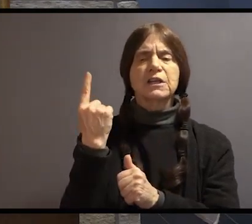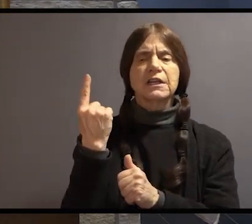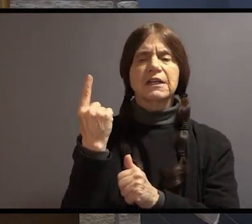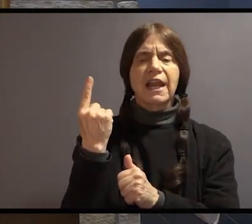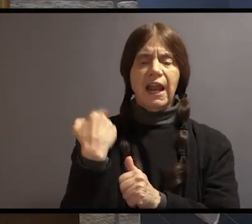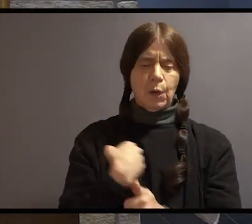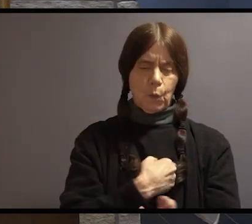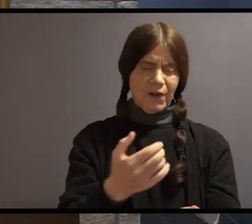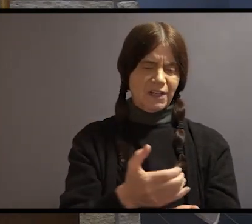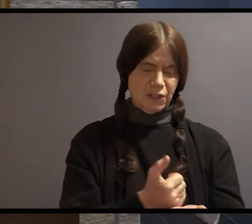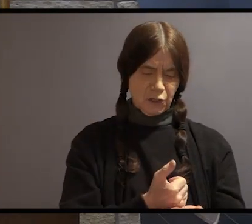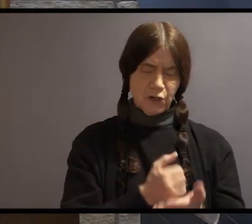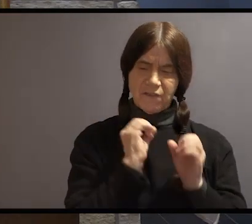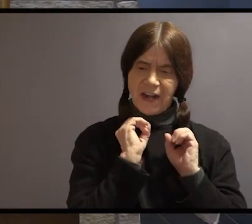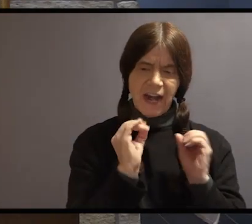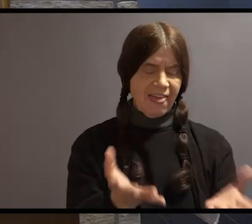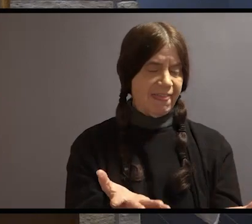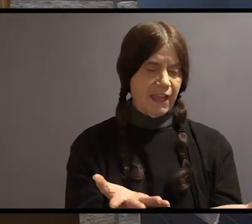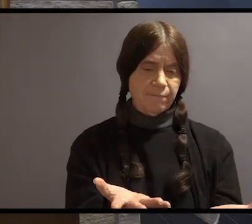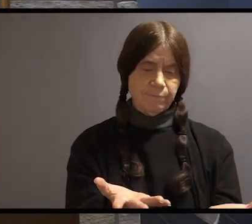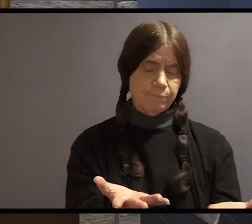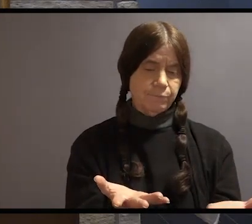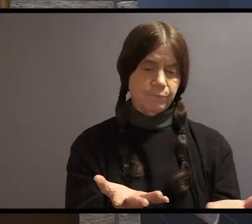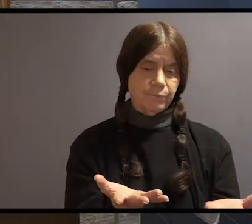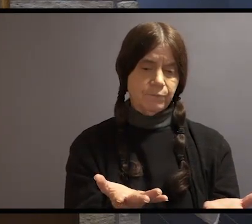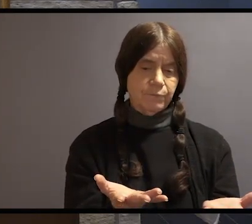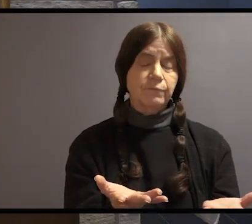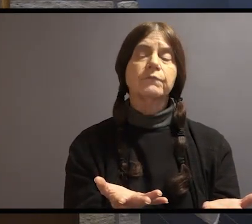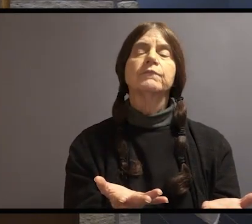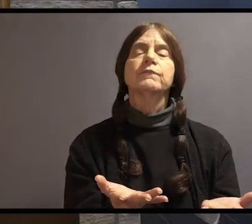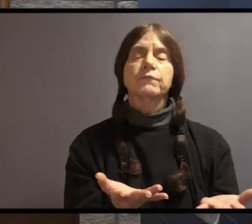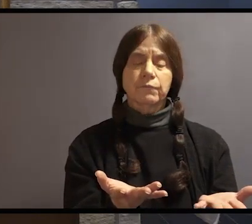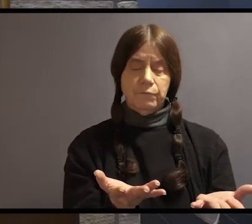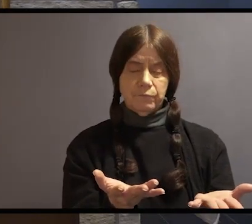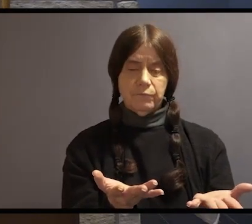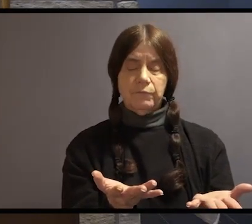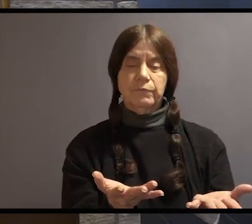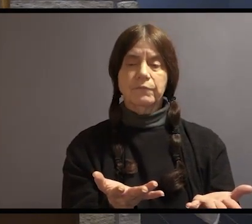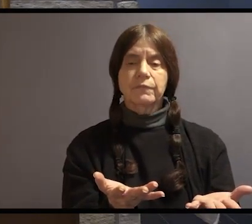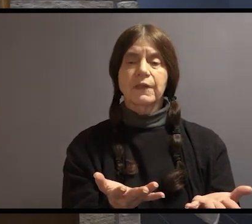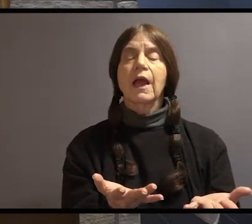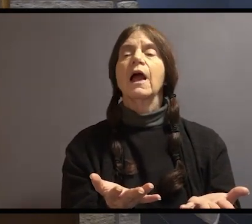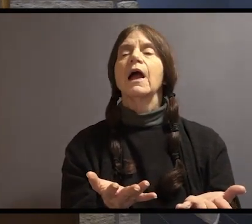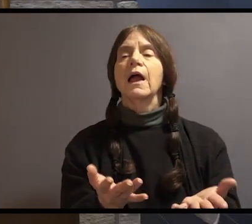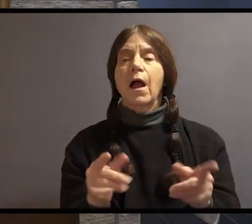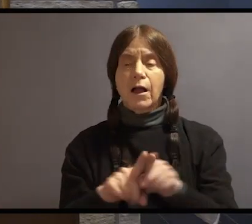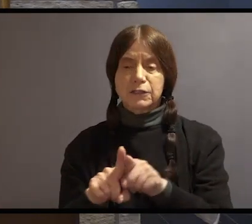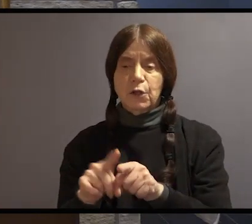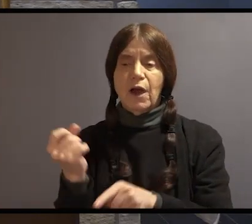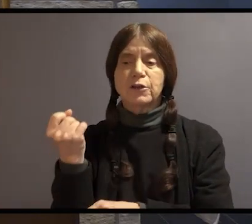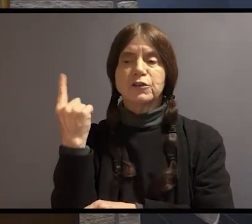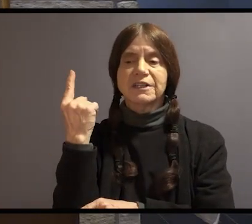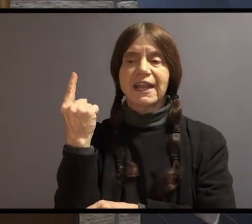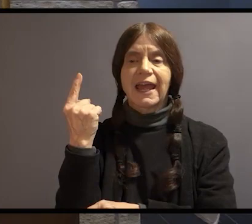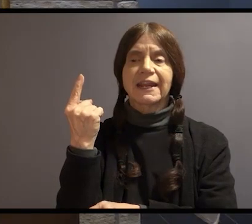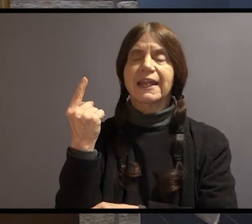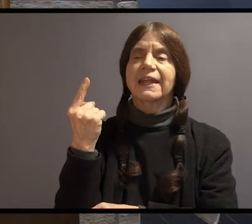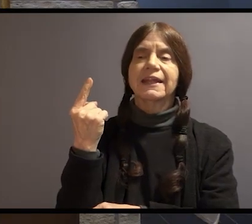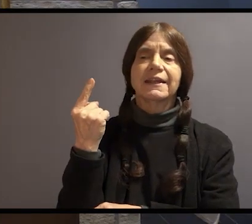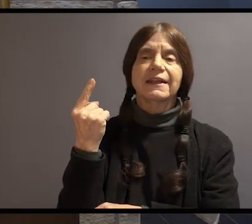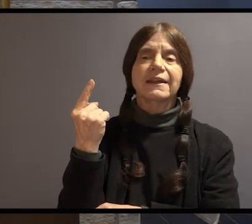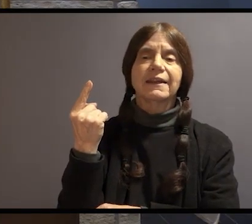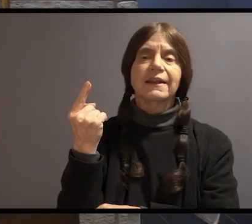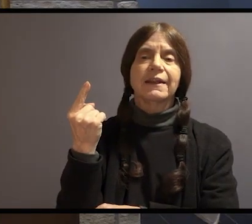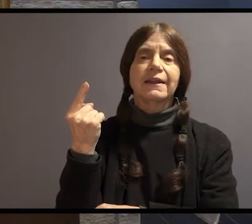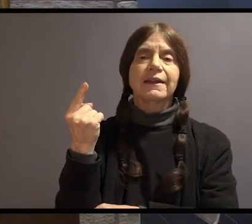we truly deserve. And even more so, understand that God doesn't